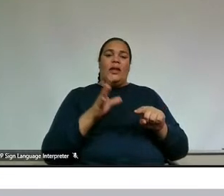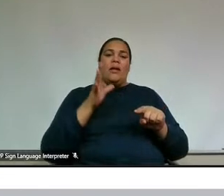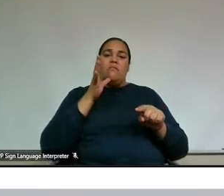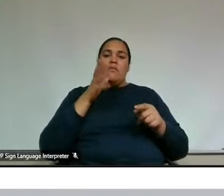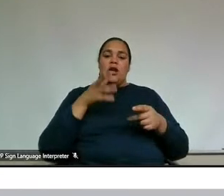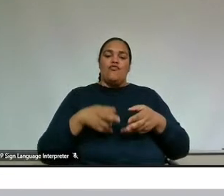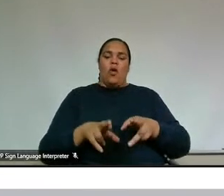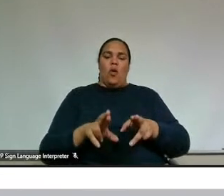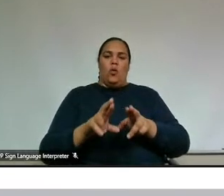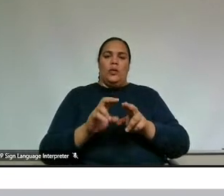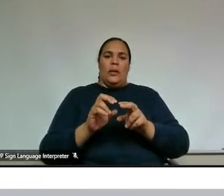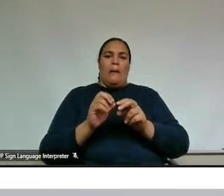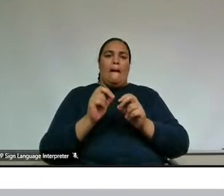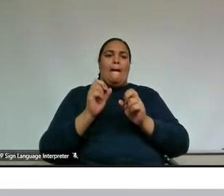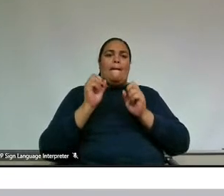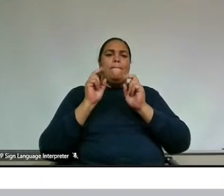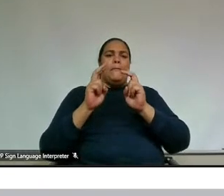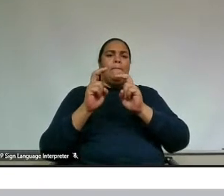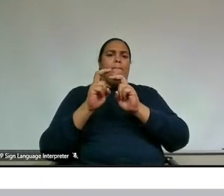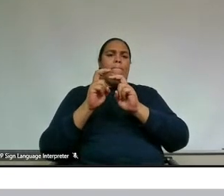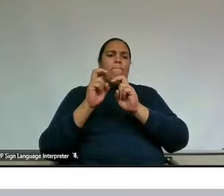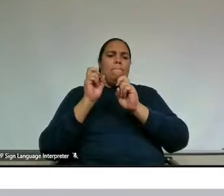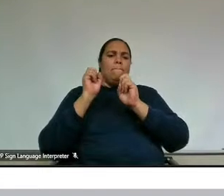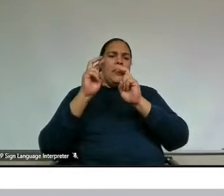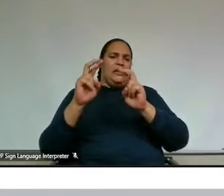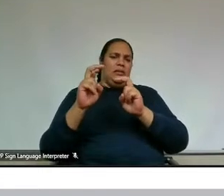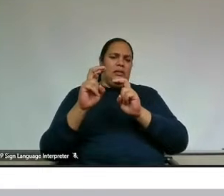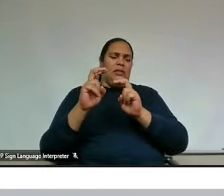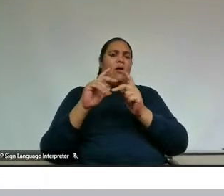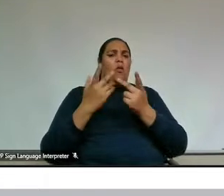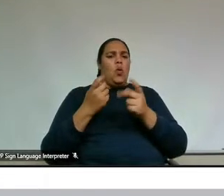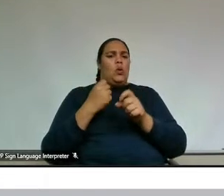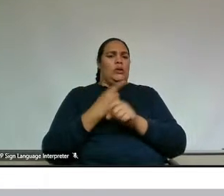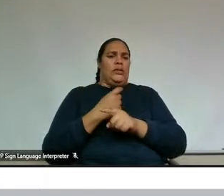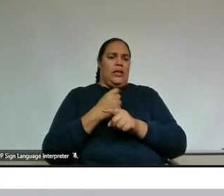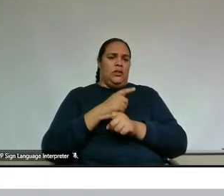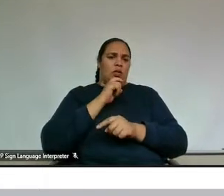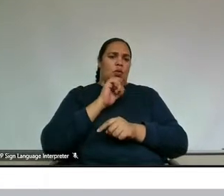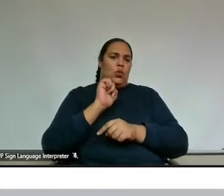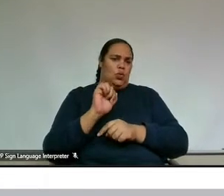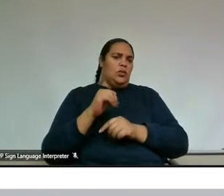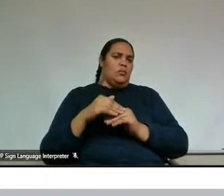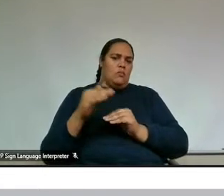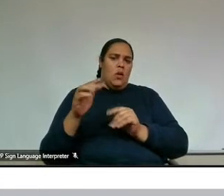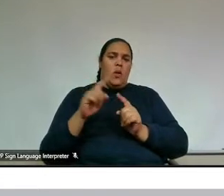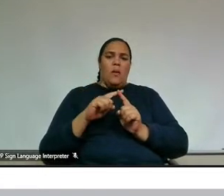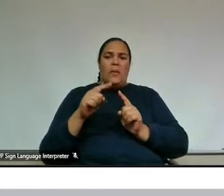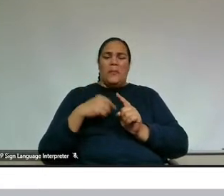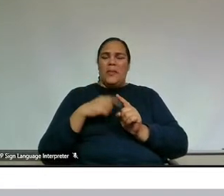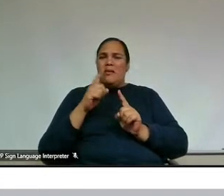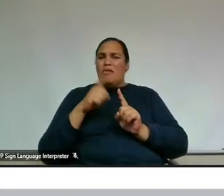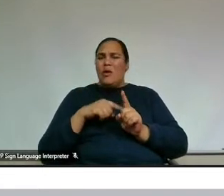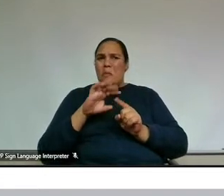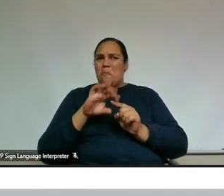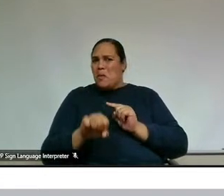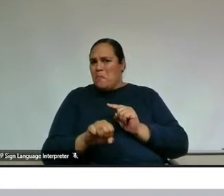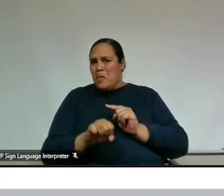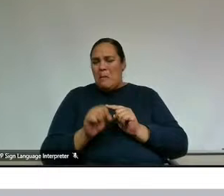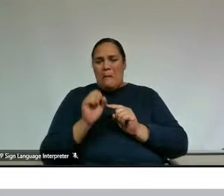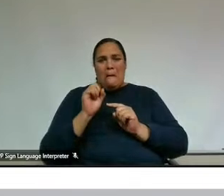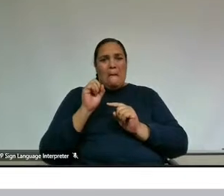of bus routes and also even the taxis. And I could not find that